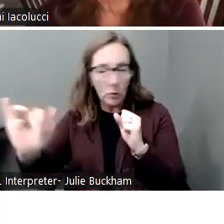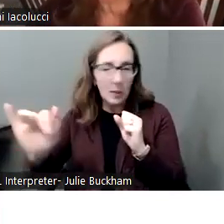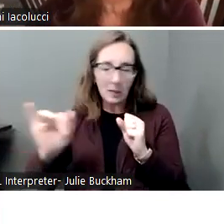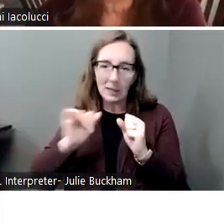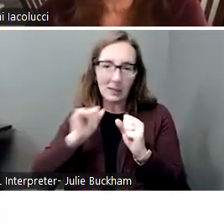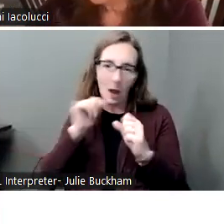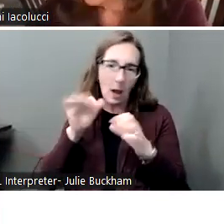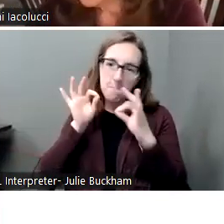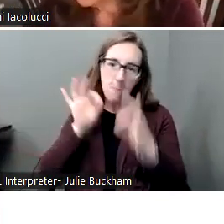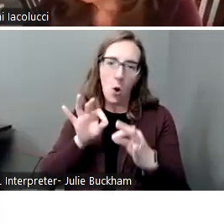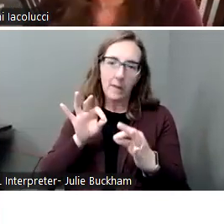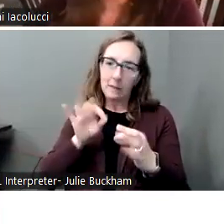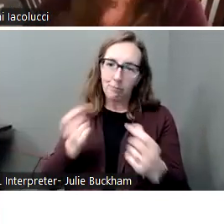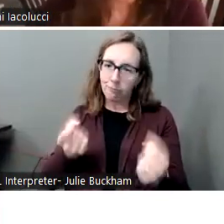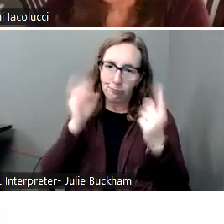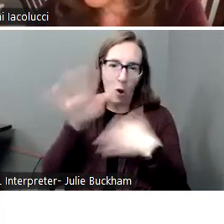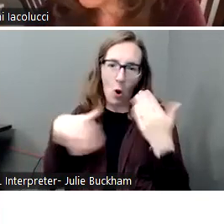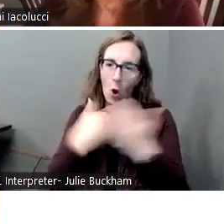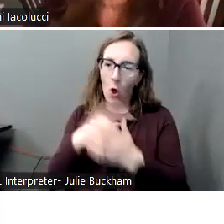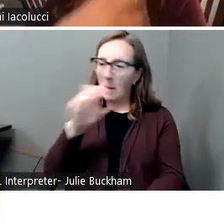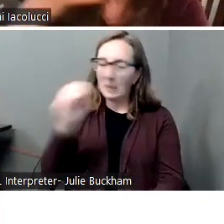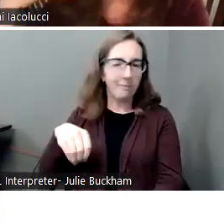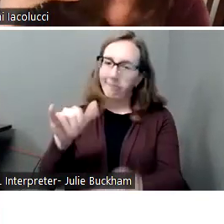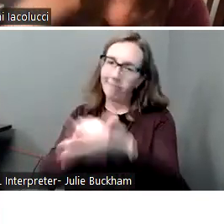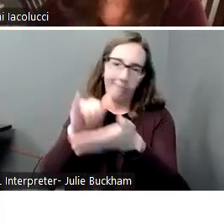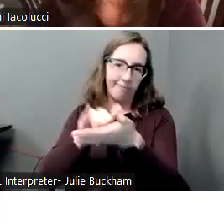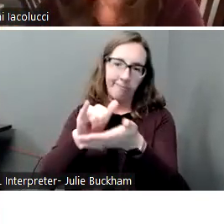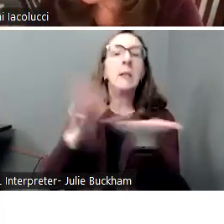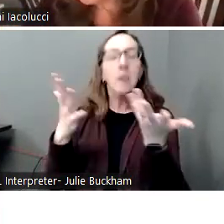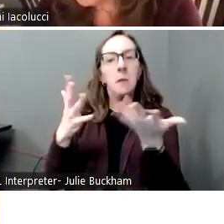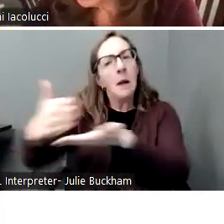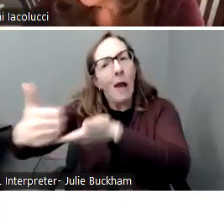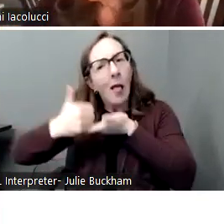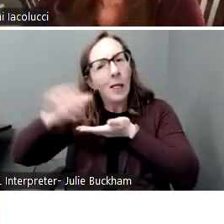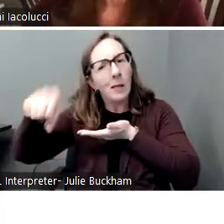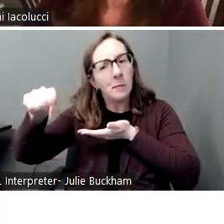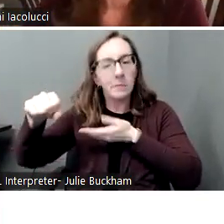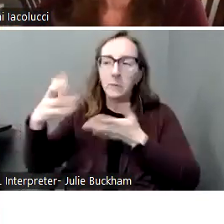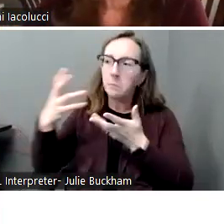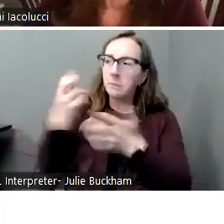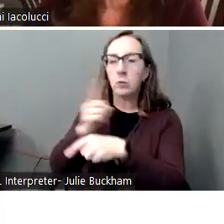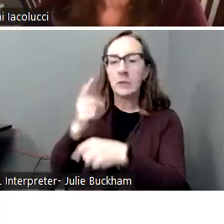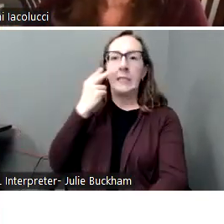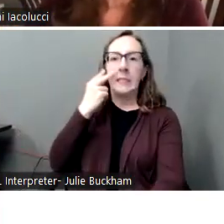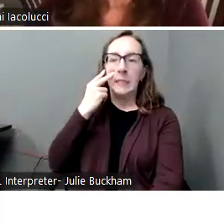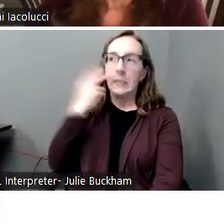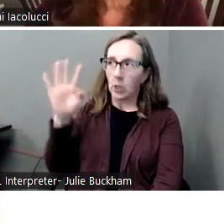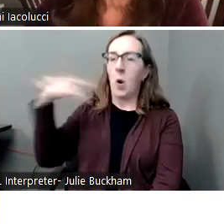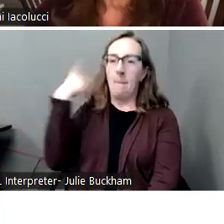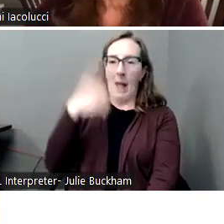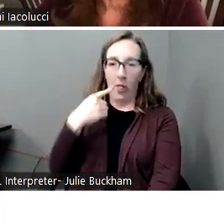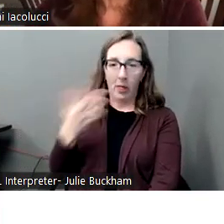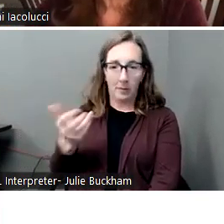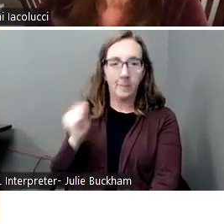to rely on, but it helps. So make sure that people can see your mouth. Speak clearly and at a